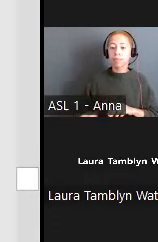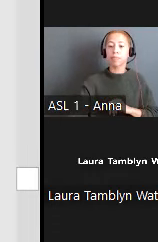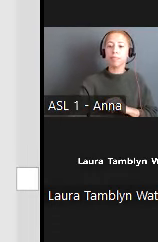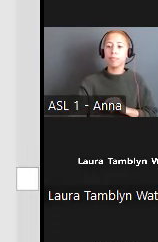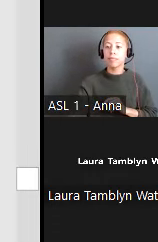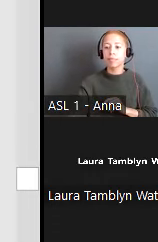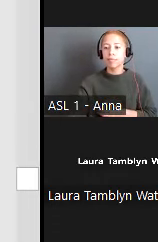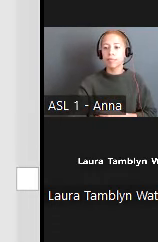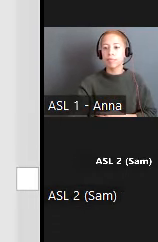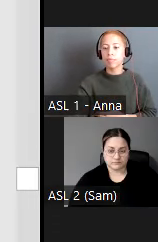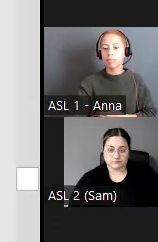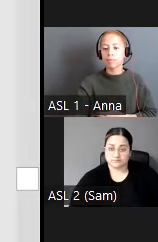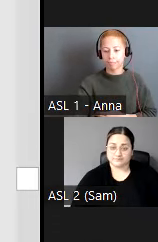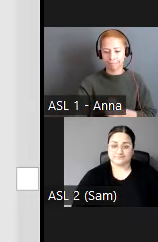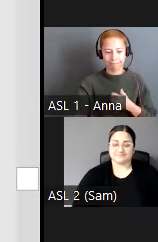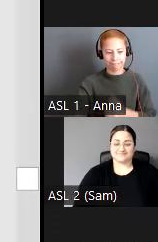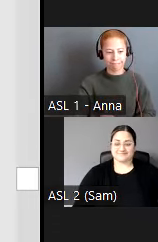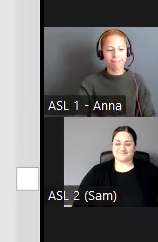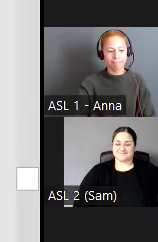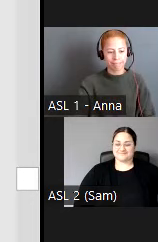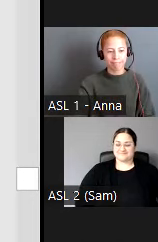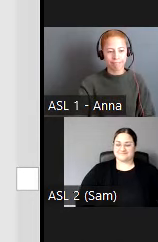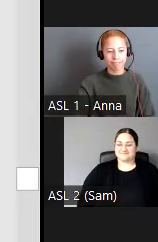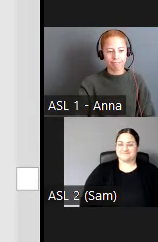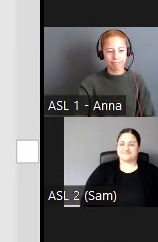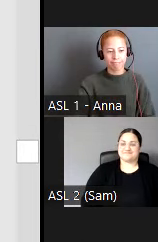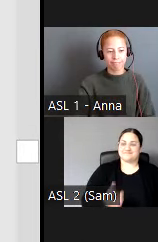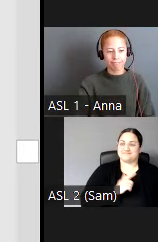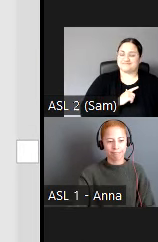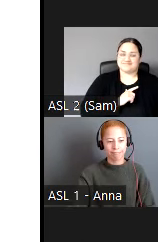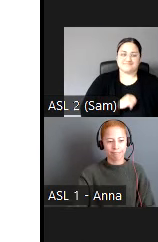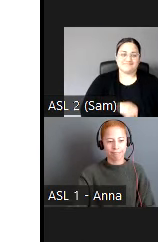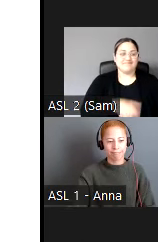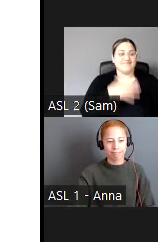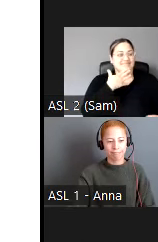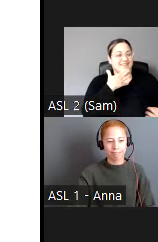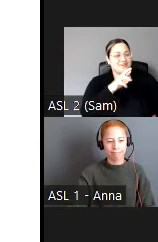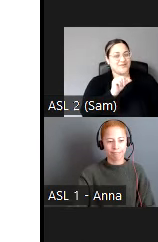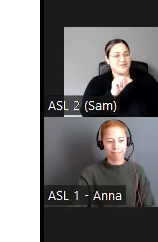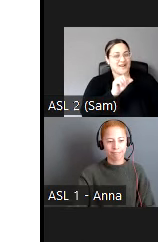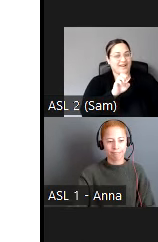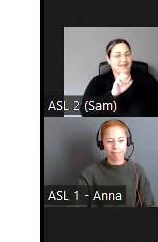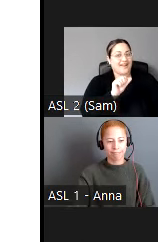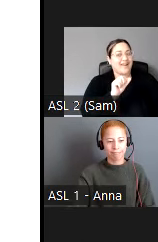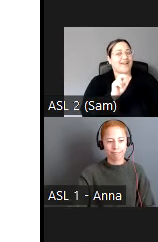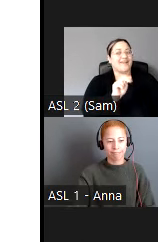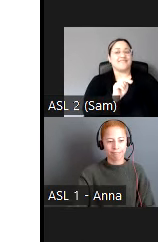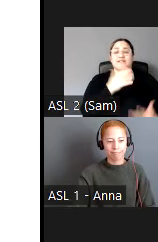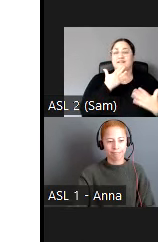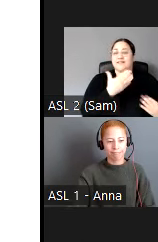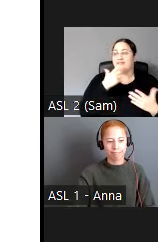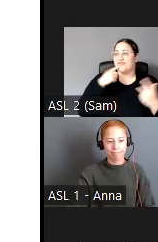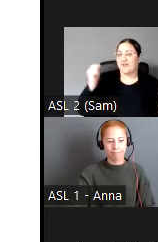Thank you, Rayanne, and welcome everyone. I'm really thrilled to be here, and always